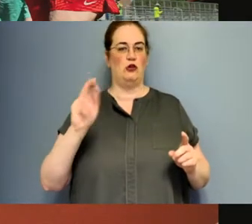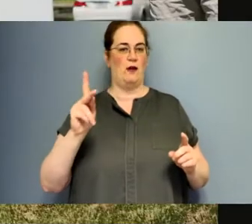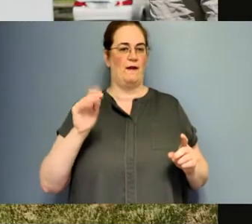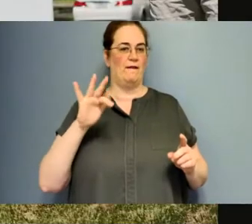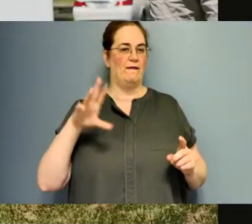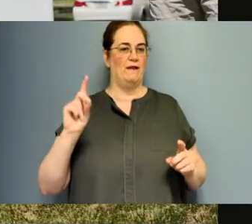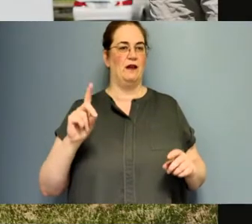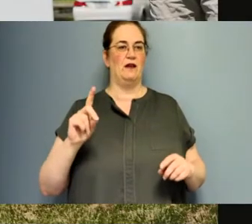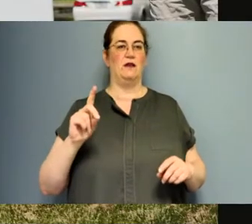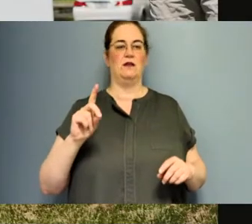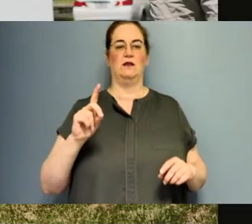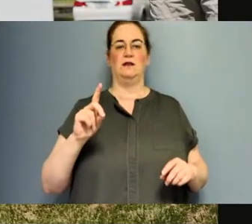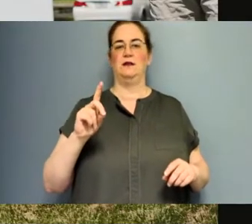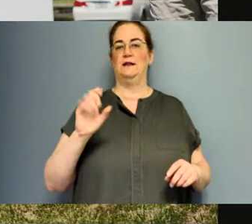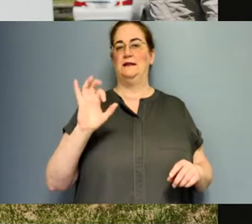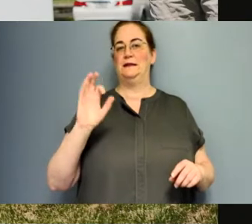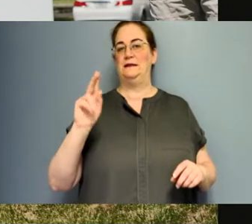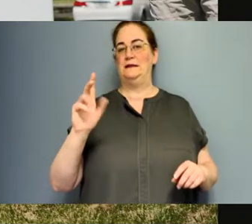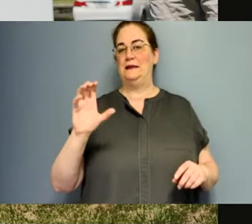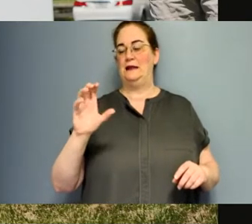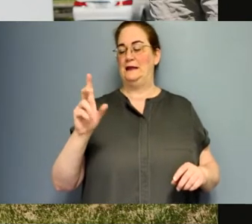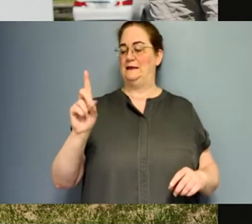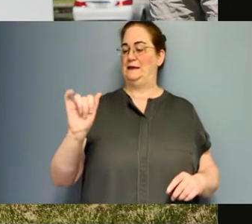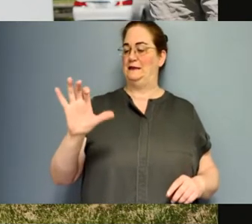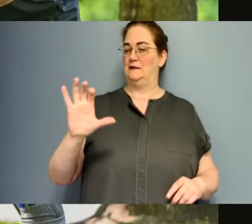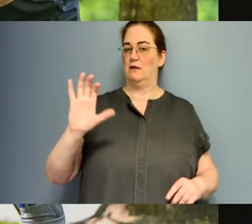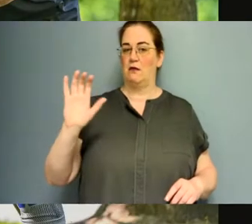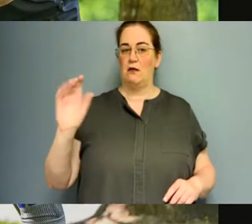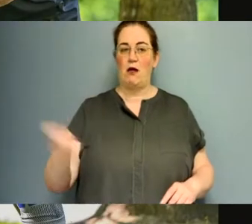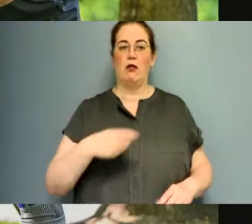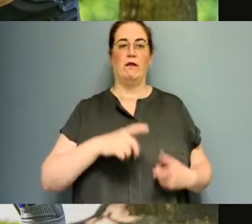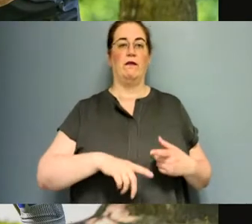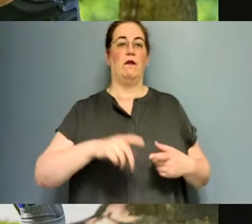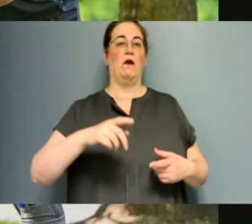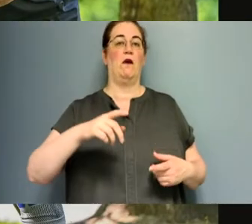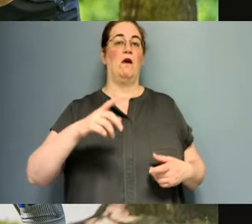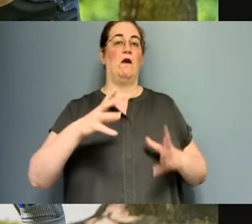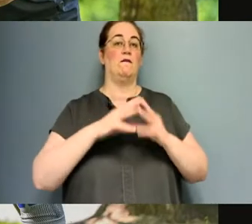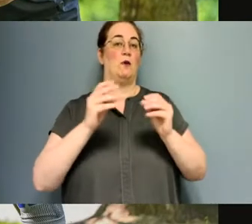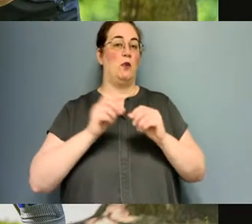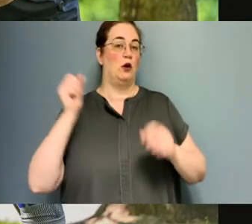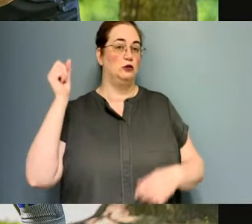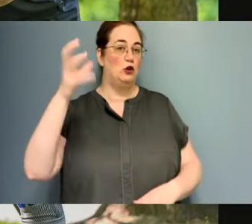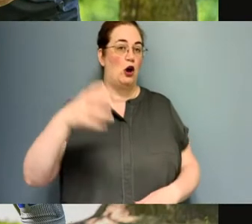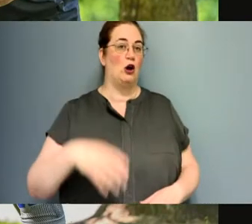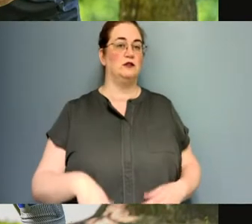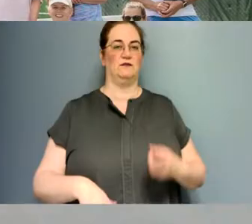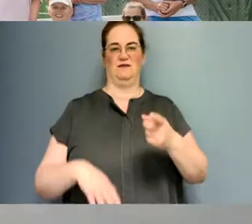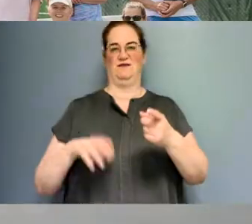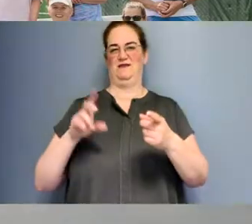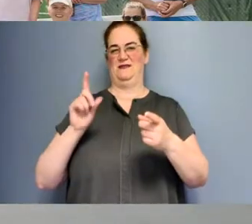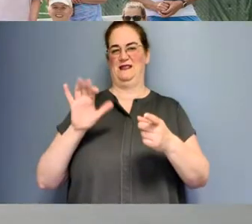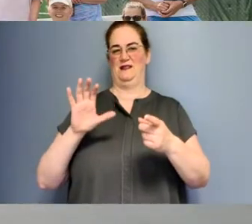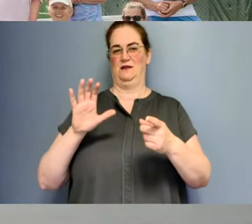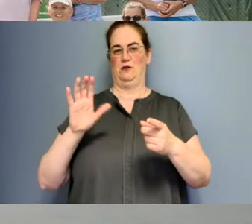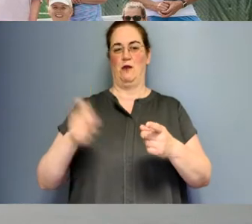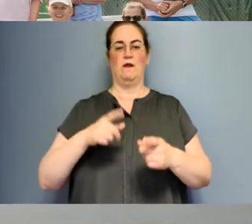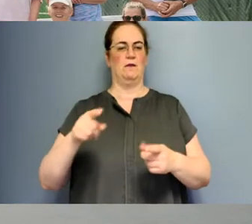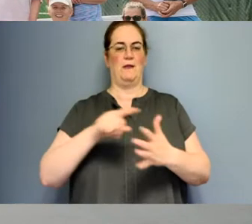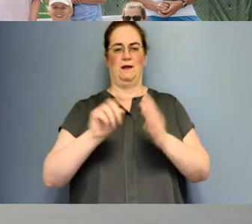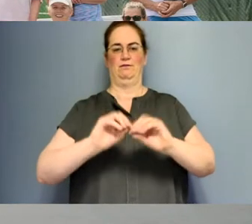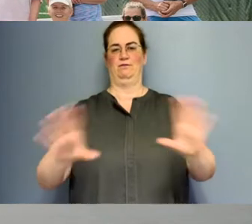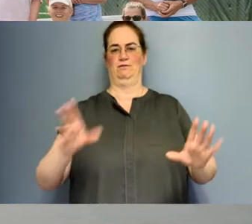and disc golf, football toss, and many of the, here's a disc golf shot. Many of them will speak for